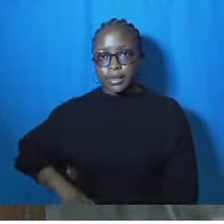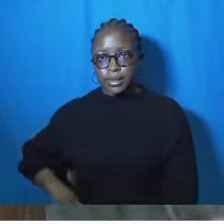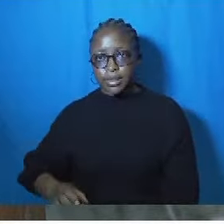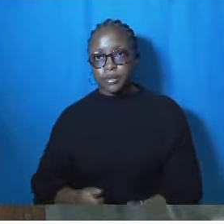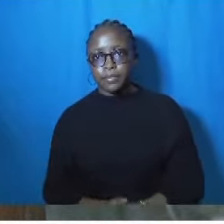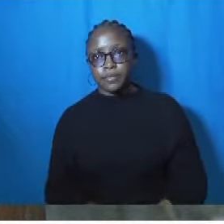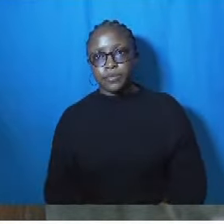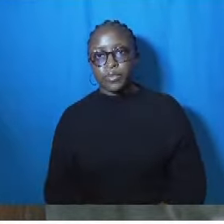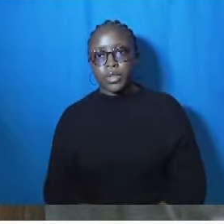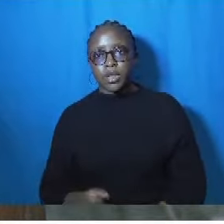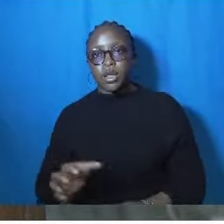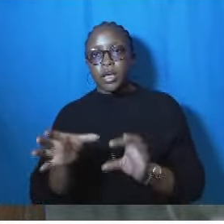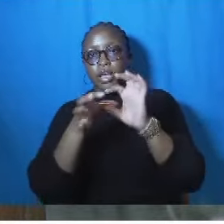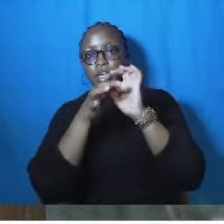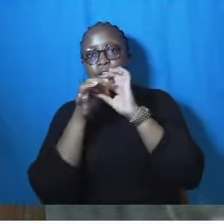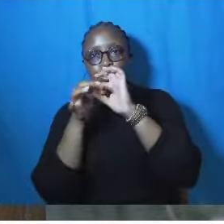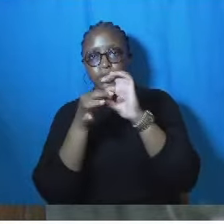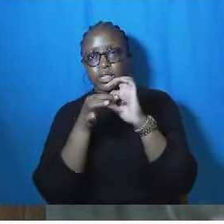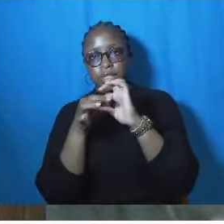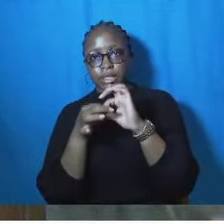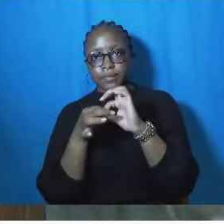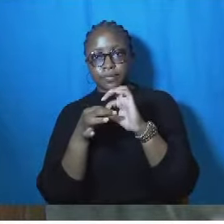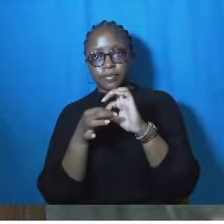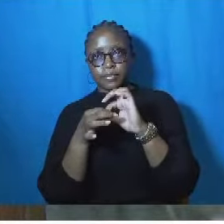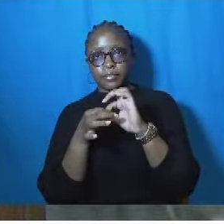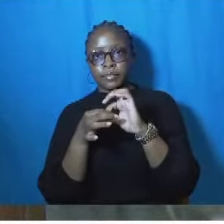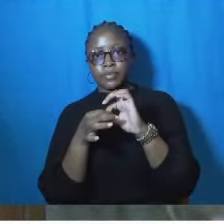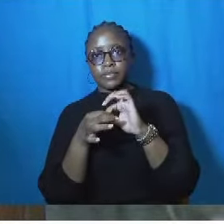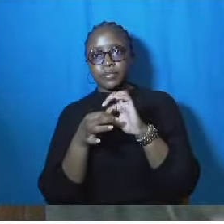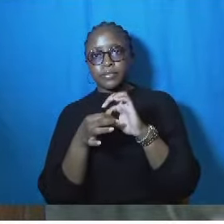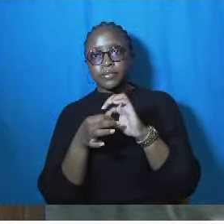Our unity should have as its end,